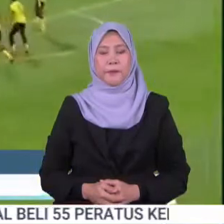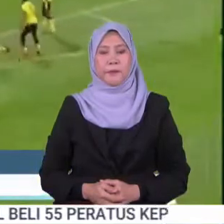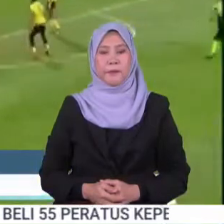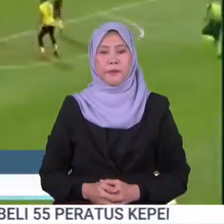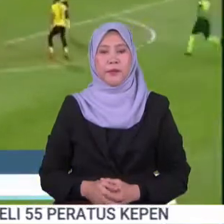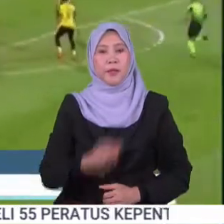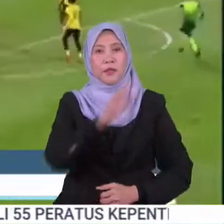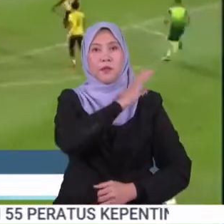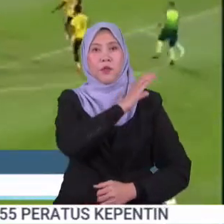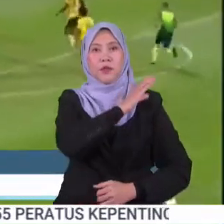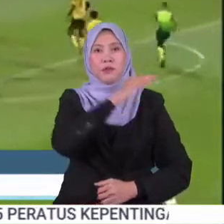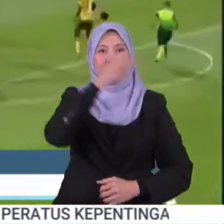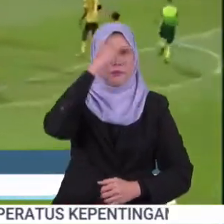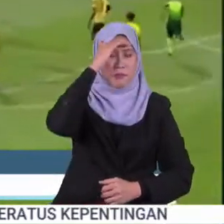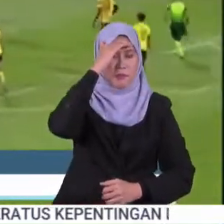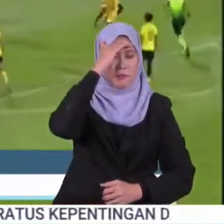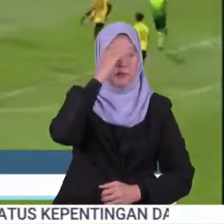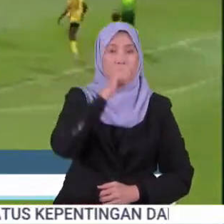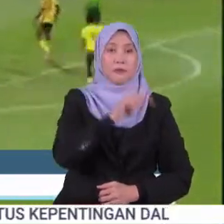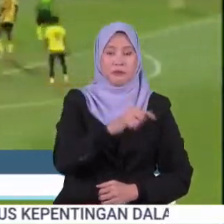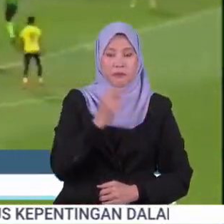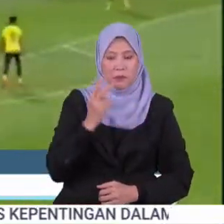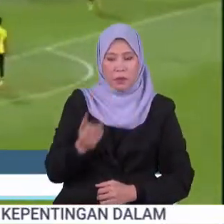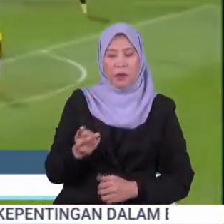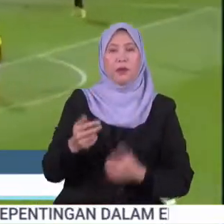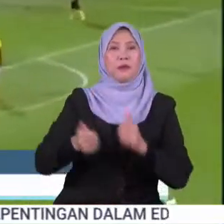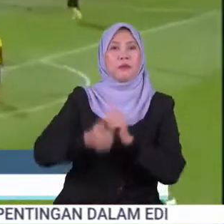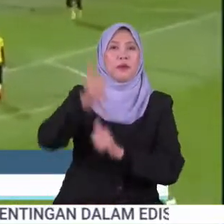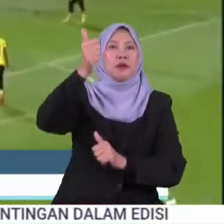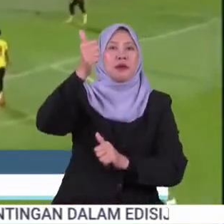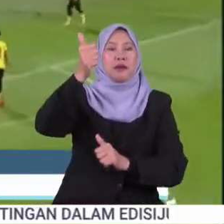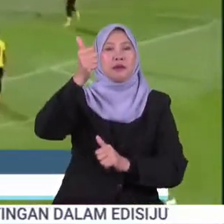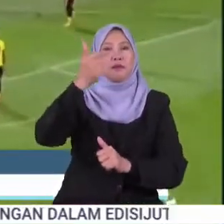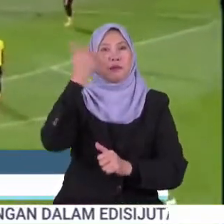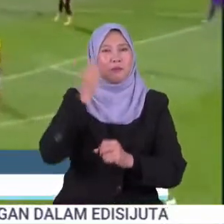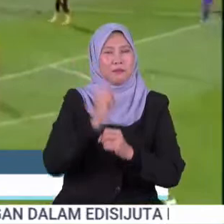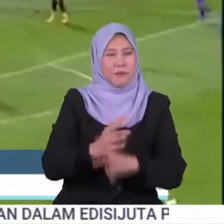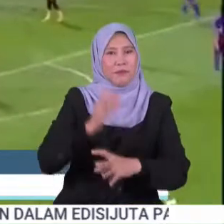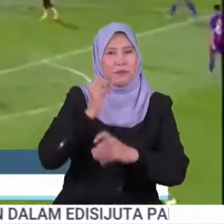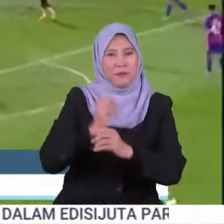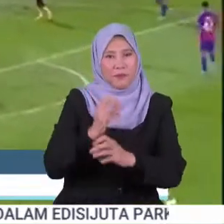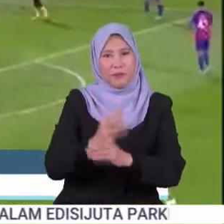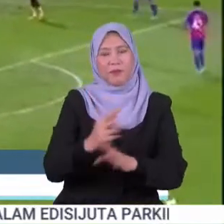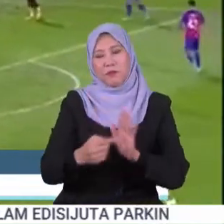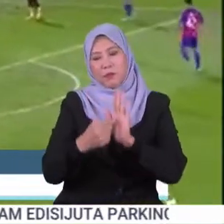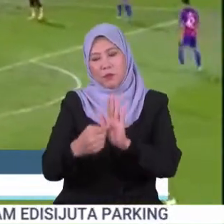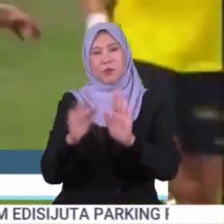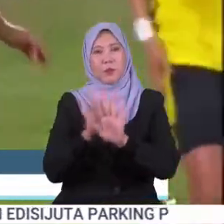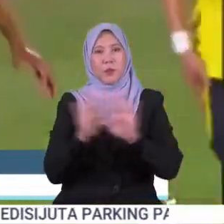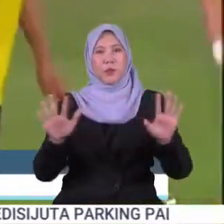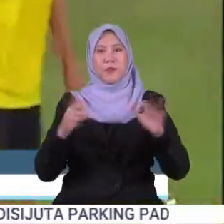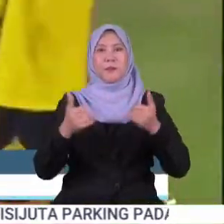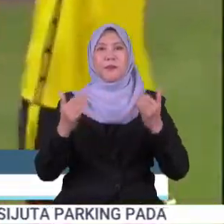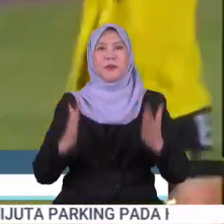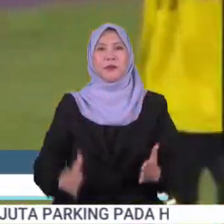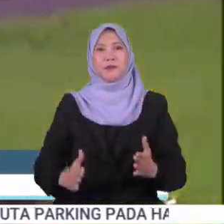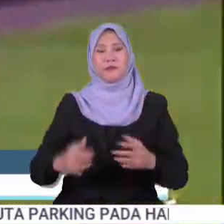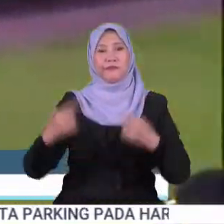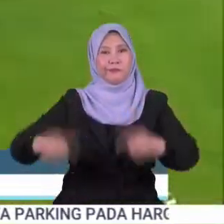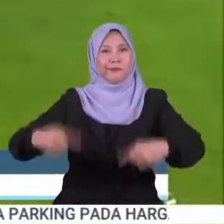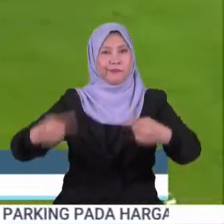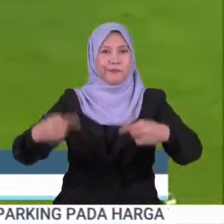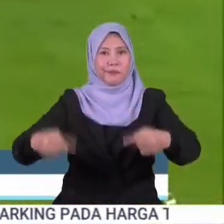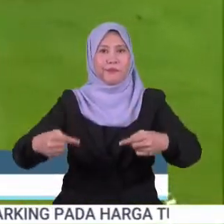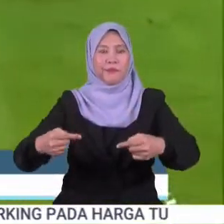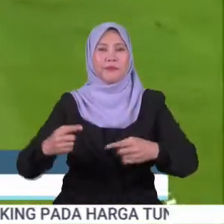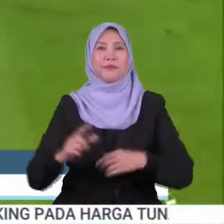Sementara itu, jurulatih JDT Esteban Solari menyifatkan kemenangan tersebut hasil kerja keras ditampilkan barisan pemainnya sepanjang perlawanan